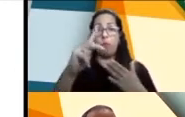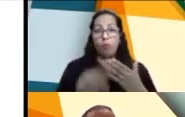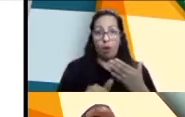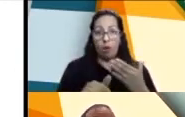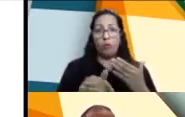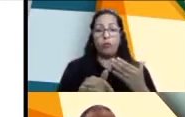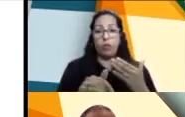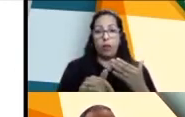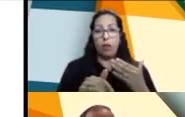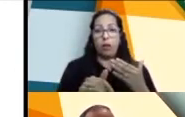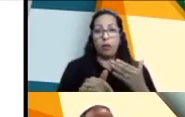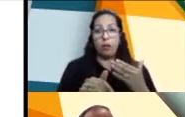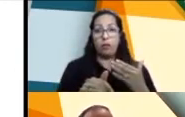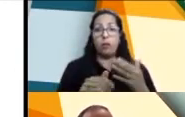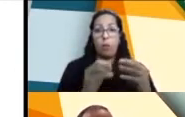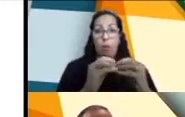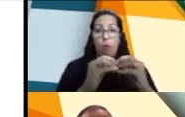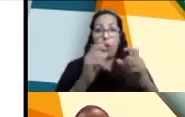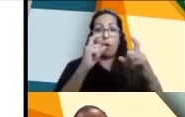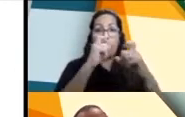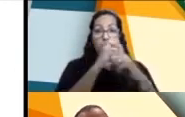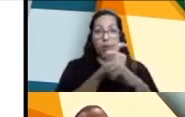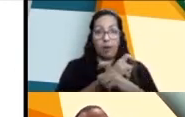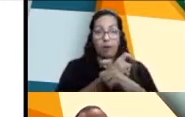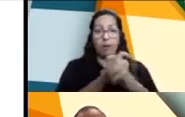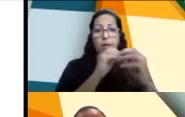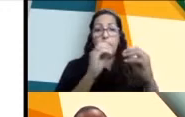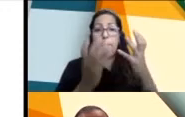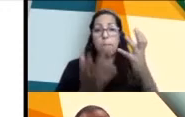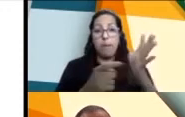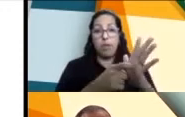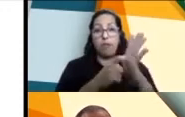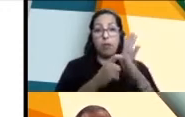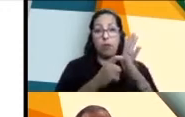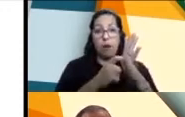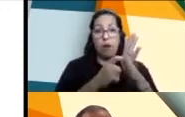be more complicated and may require